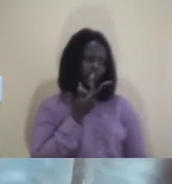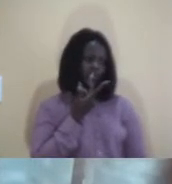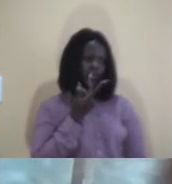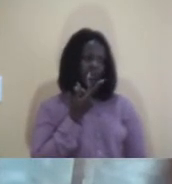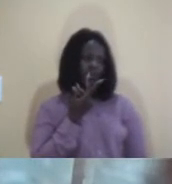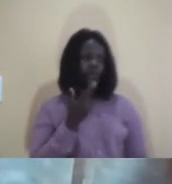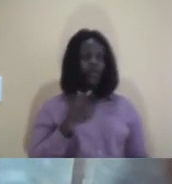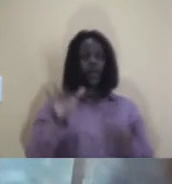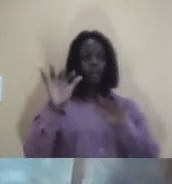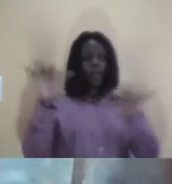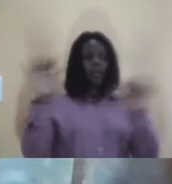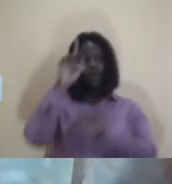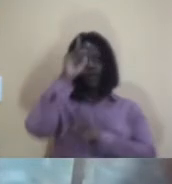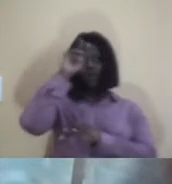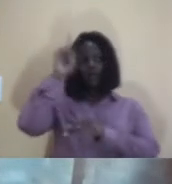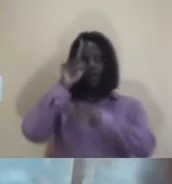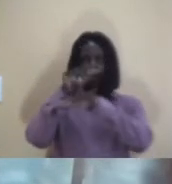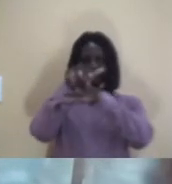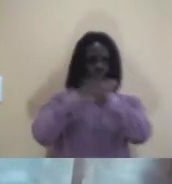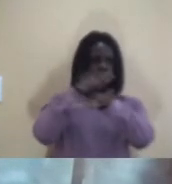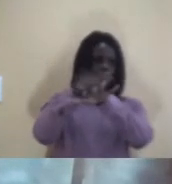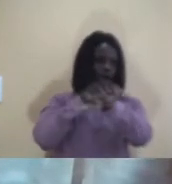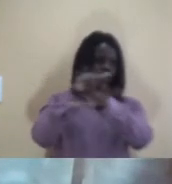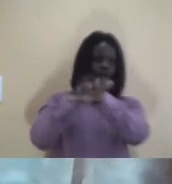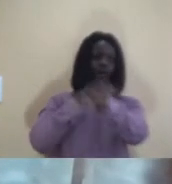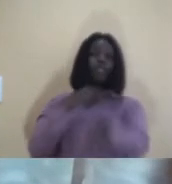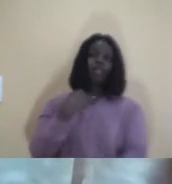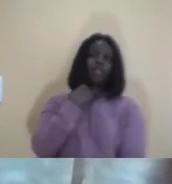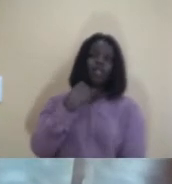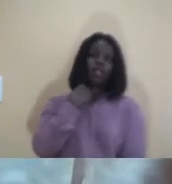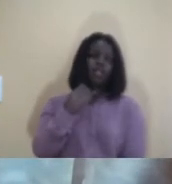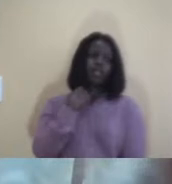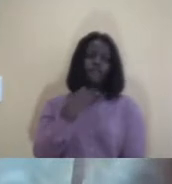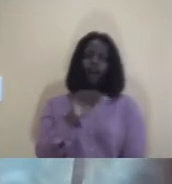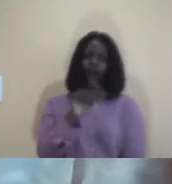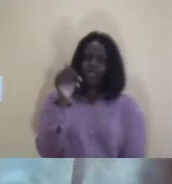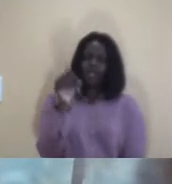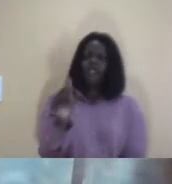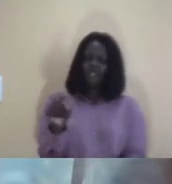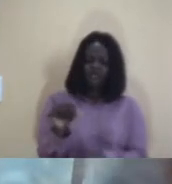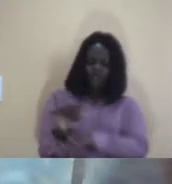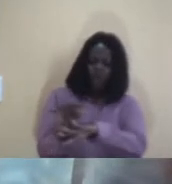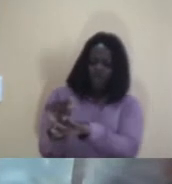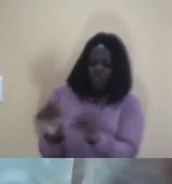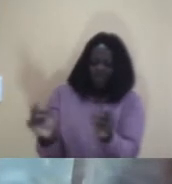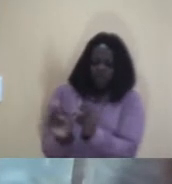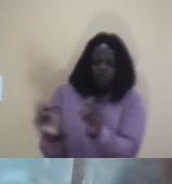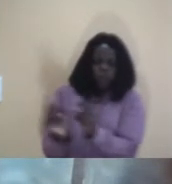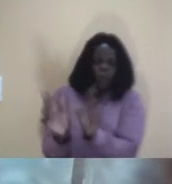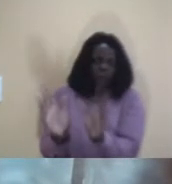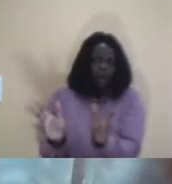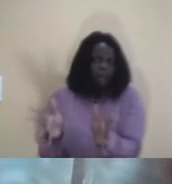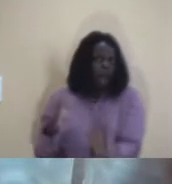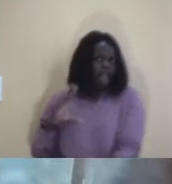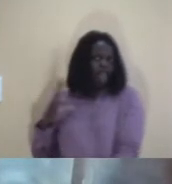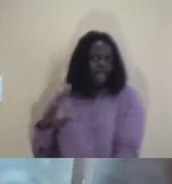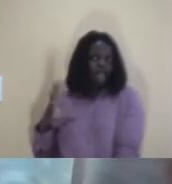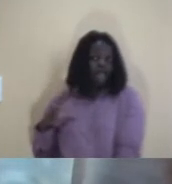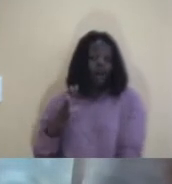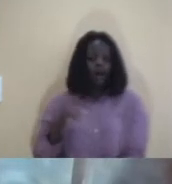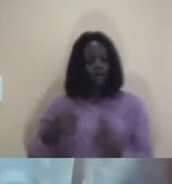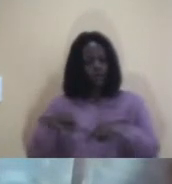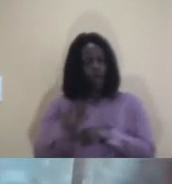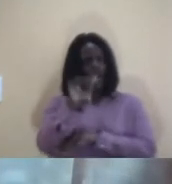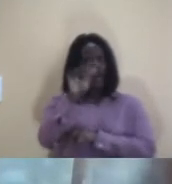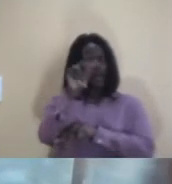unable to farm, while some are confined in small gardens. That is why, Chairperson, as the ANC, we are